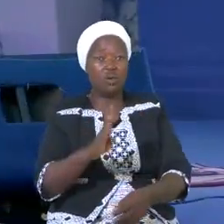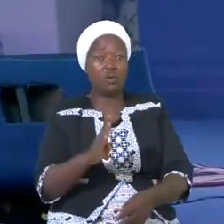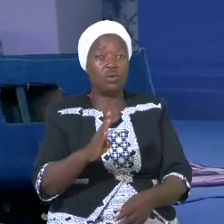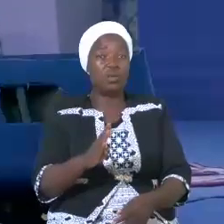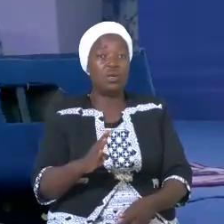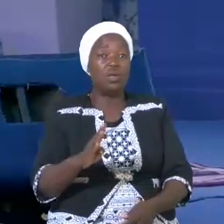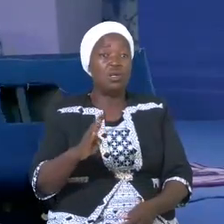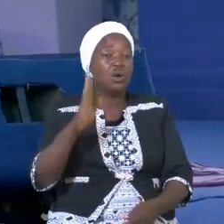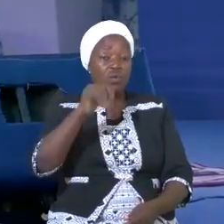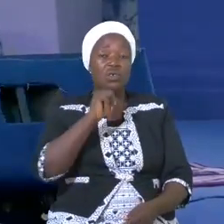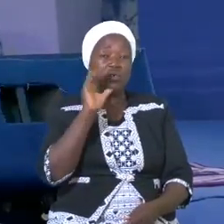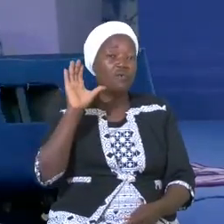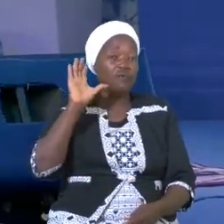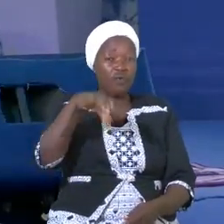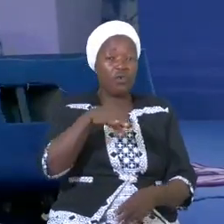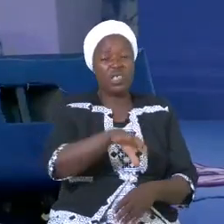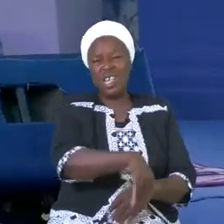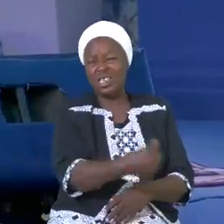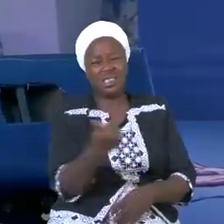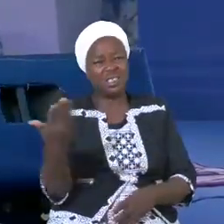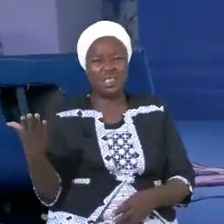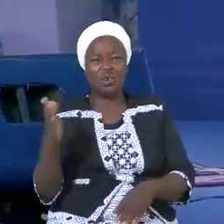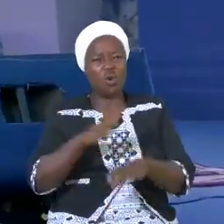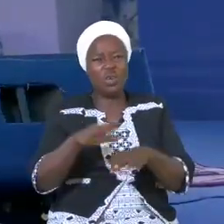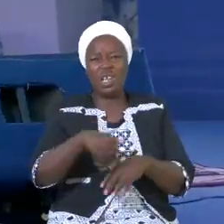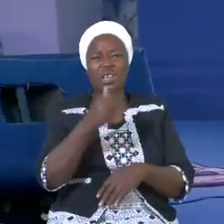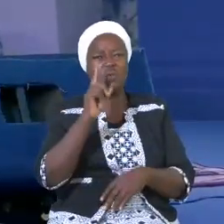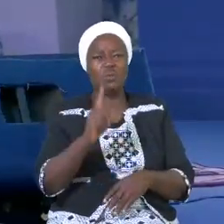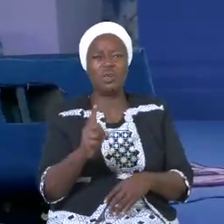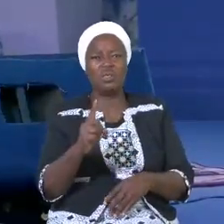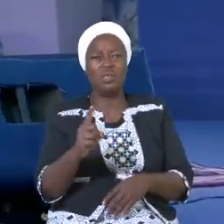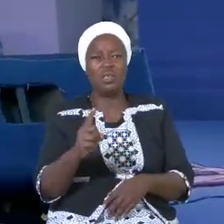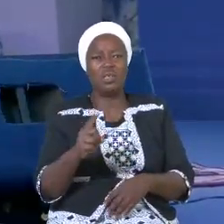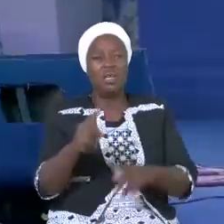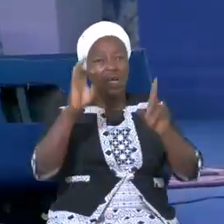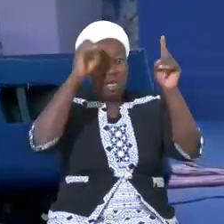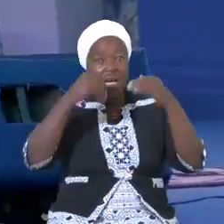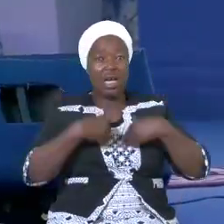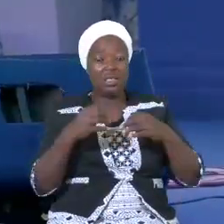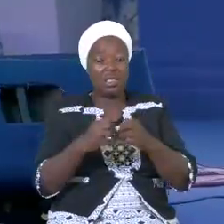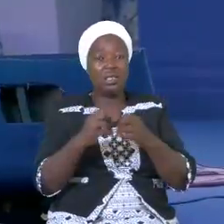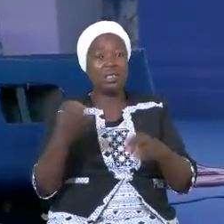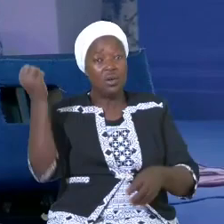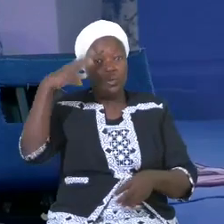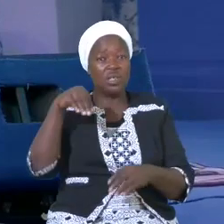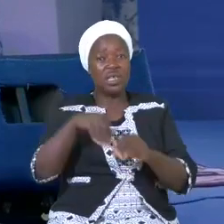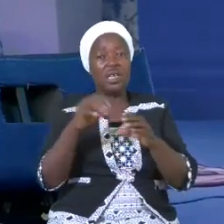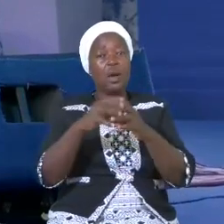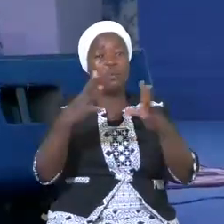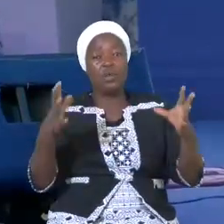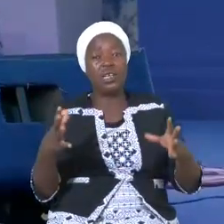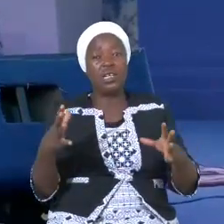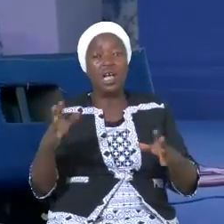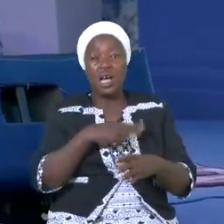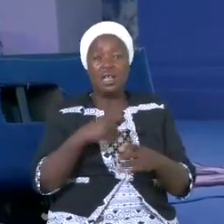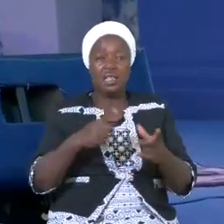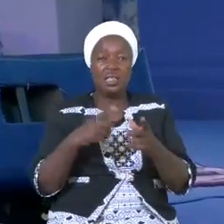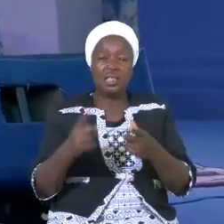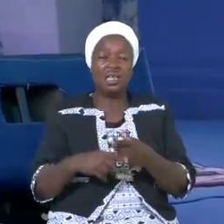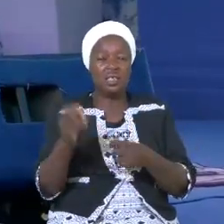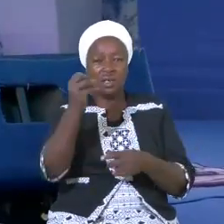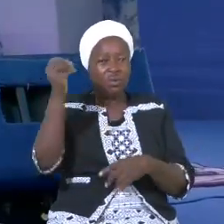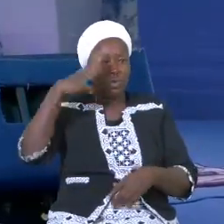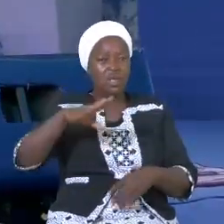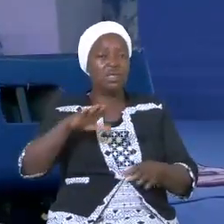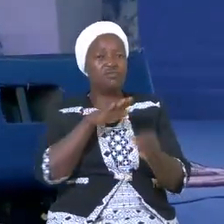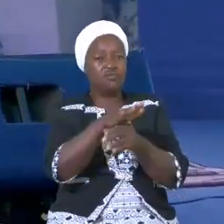anything on anyone he has grace abundance and great sufficiency for everyone but